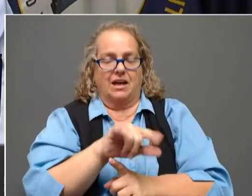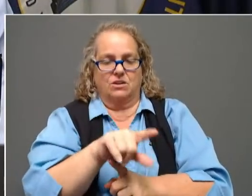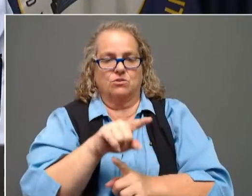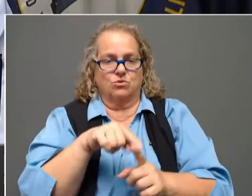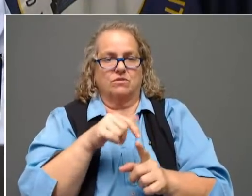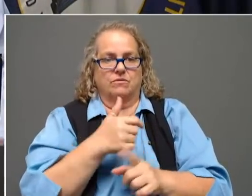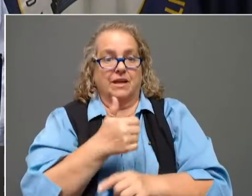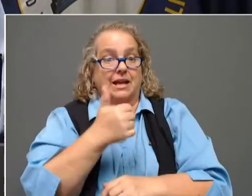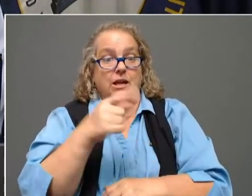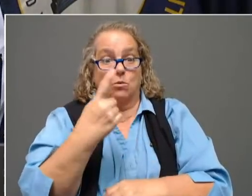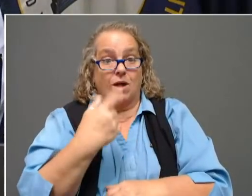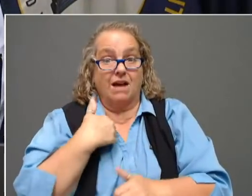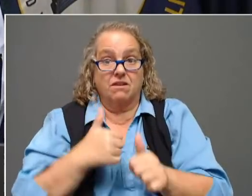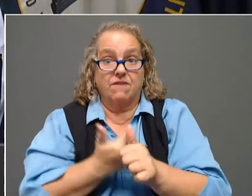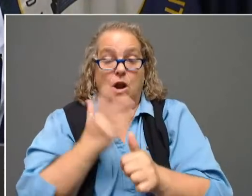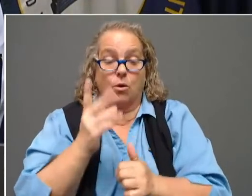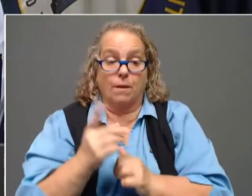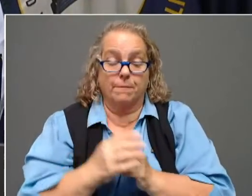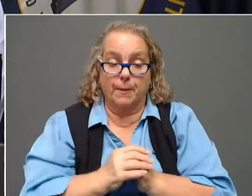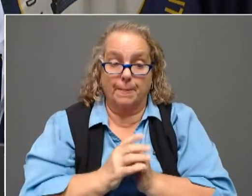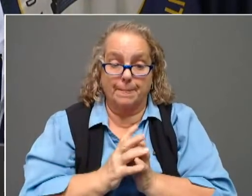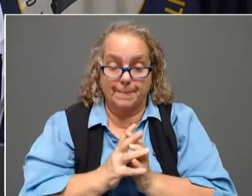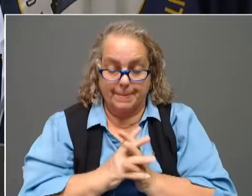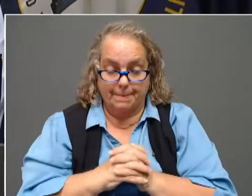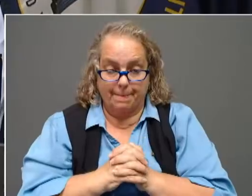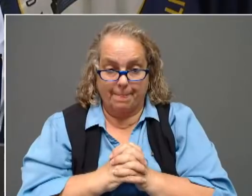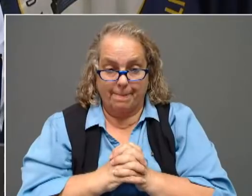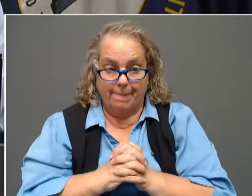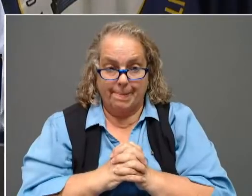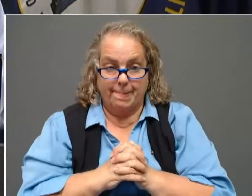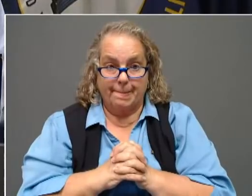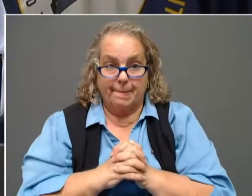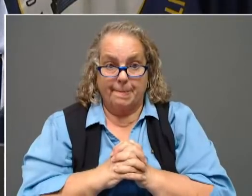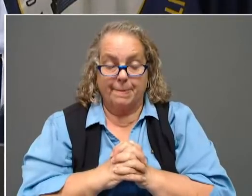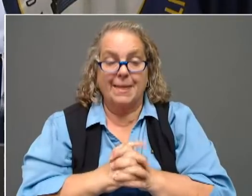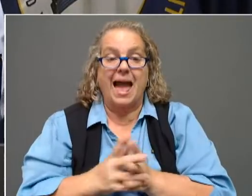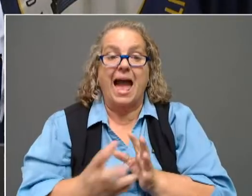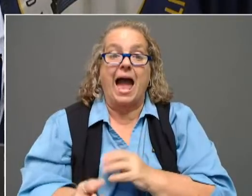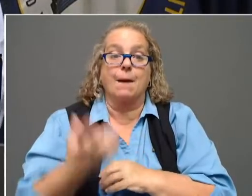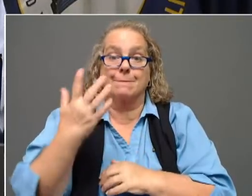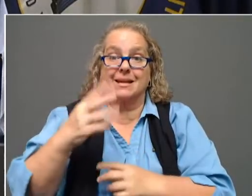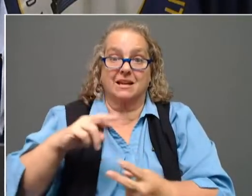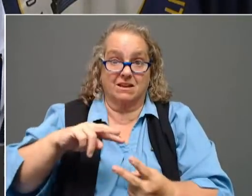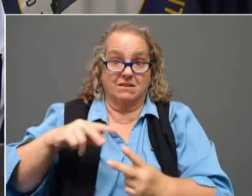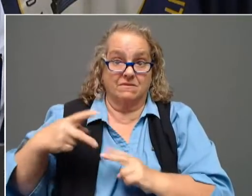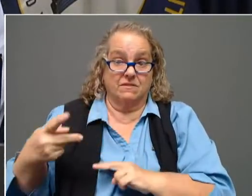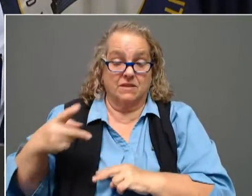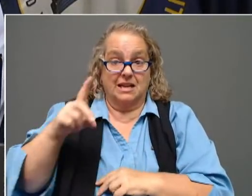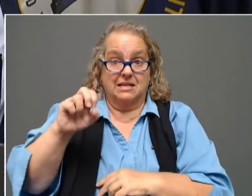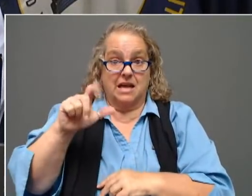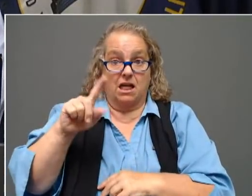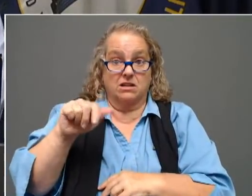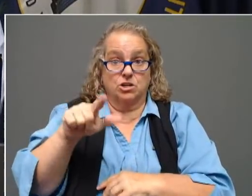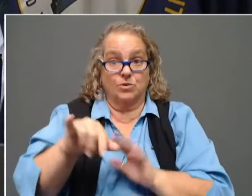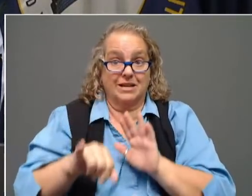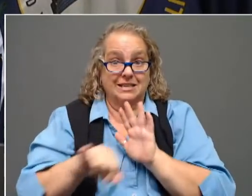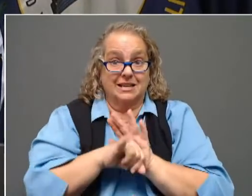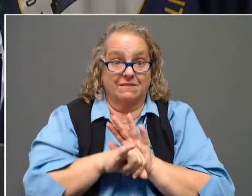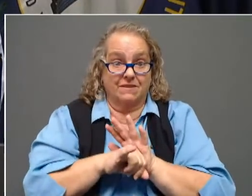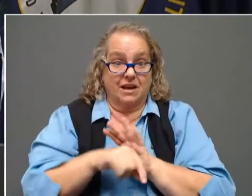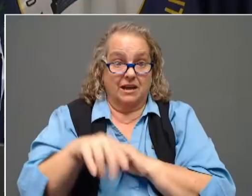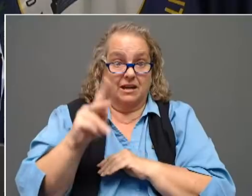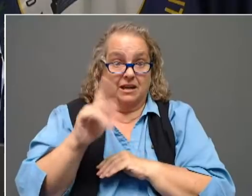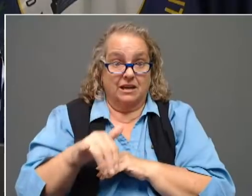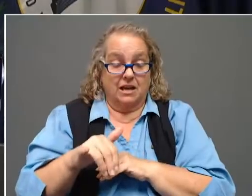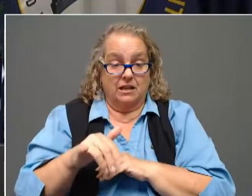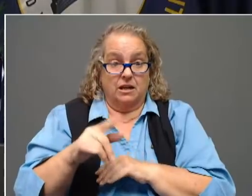Can you say how many variants you've identified in Kentucky and how much of it you're actually able to test for versus estimate? Oh, our what we can